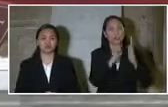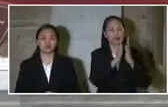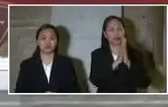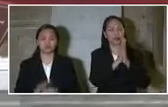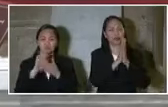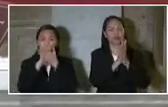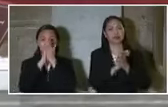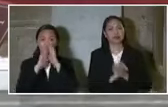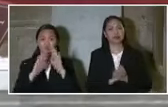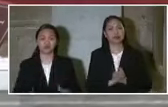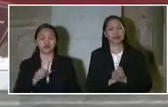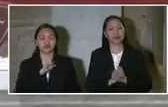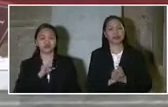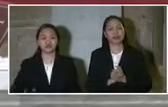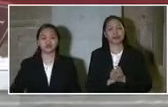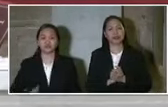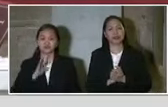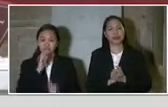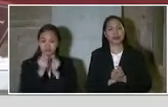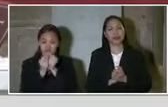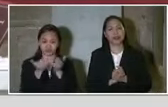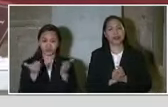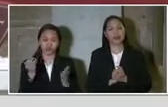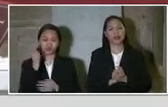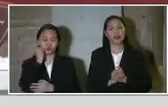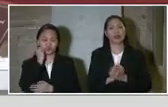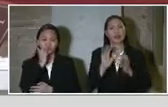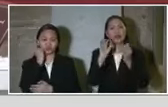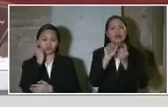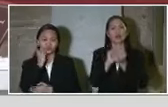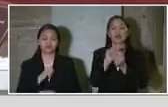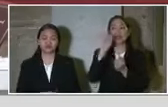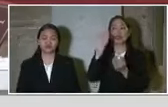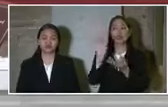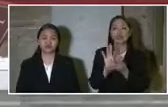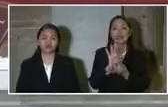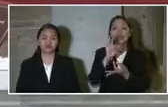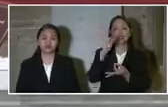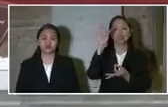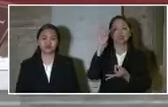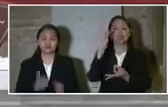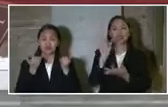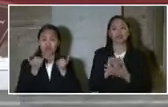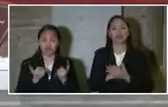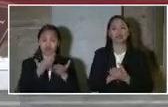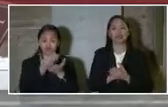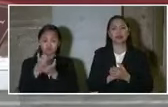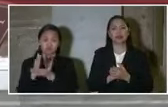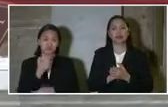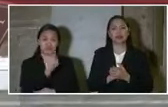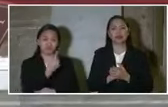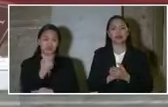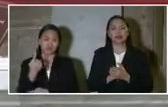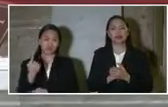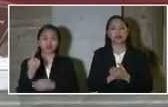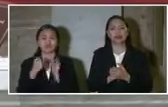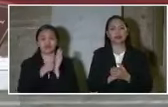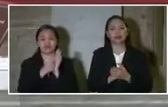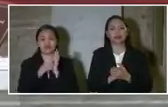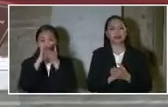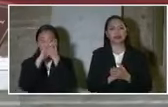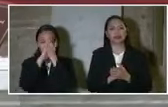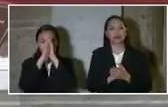The peace of the Lord be with you always. And with your spirit. Let us now offer each other the